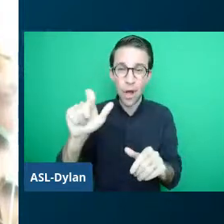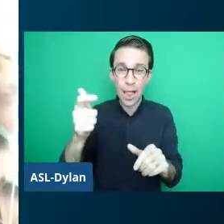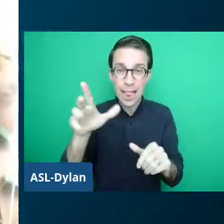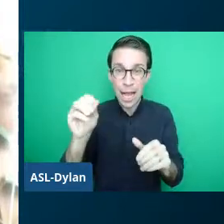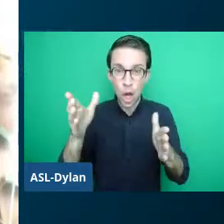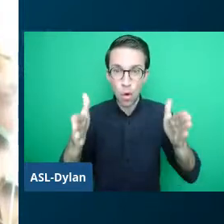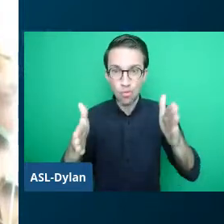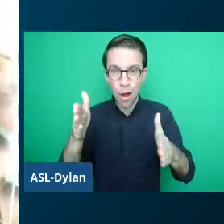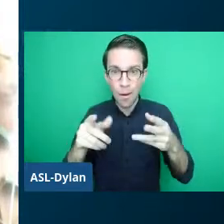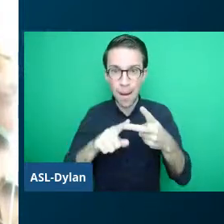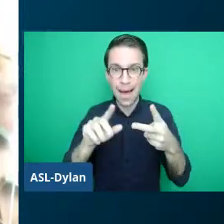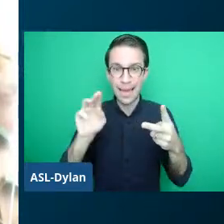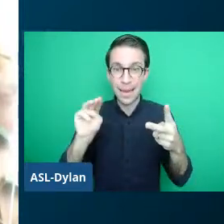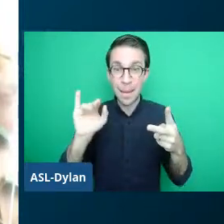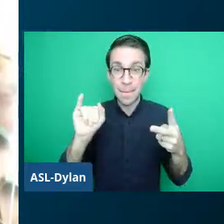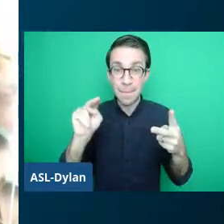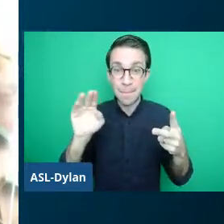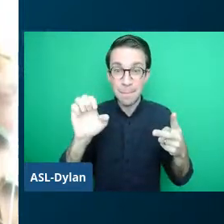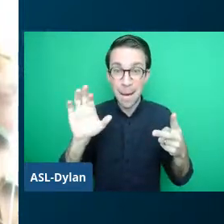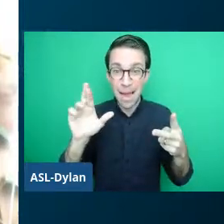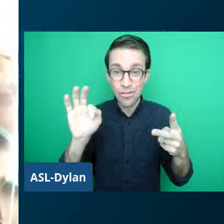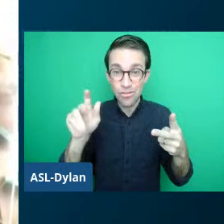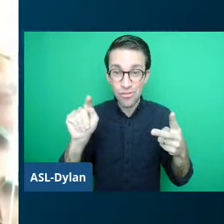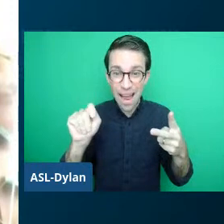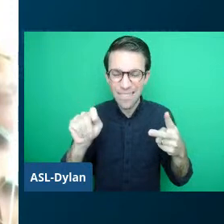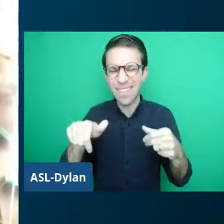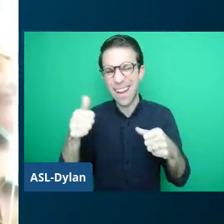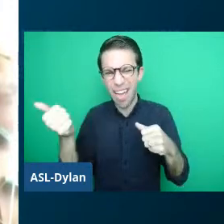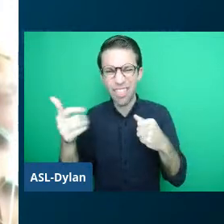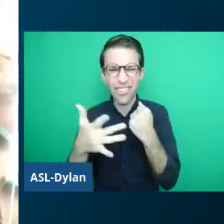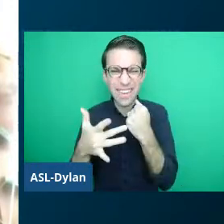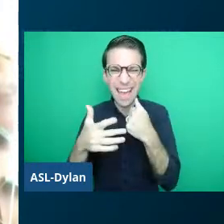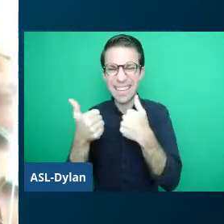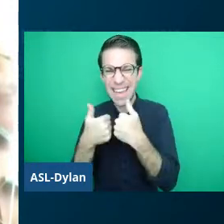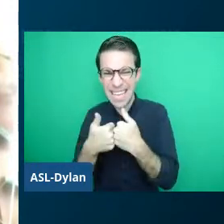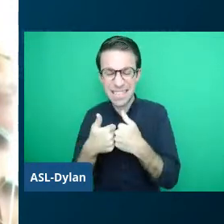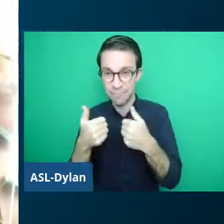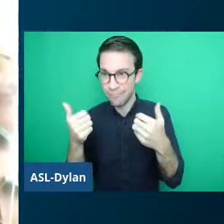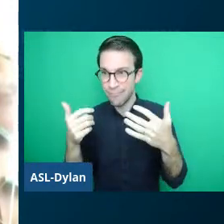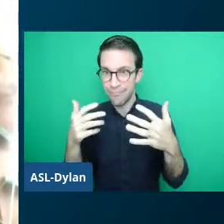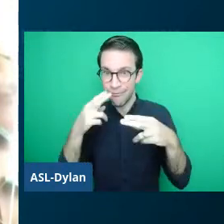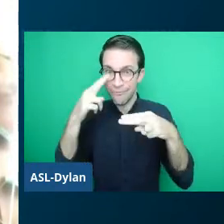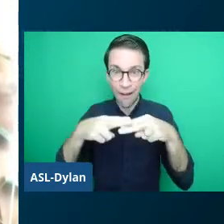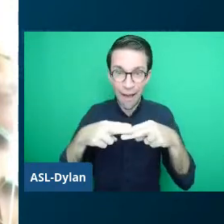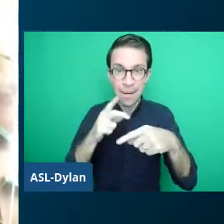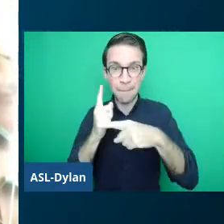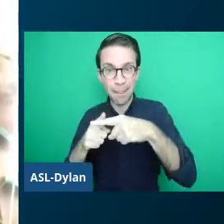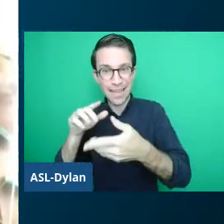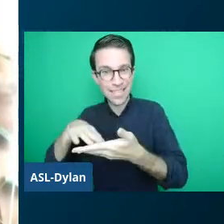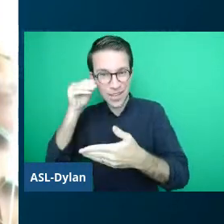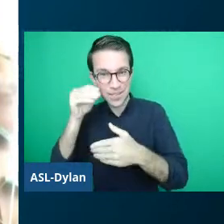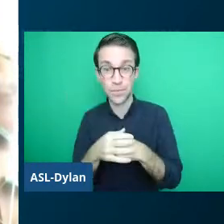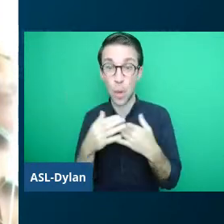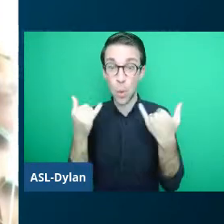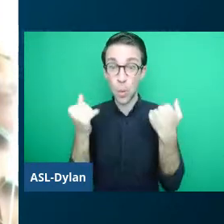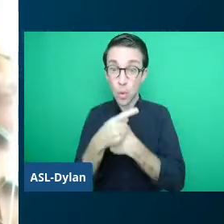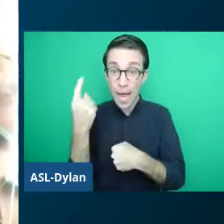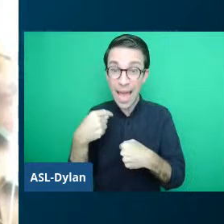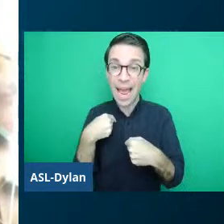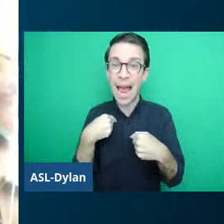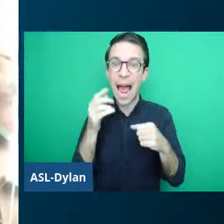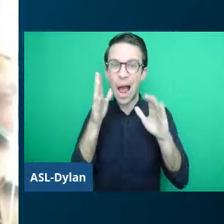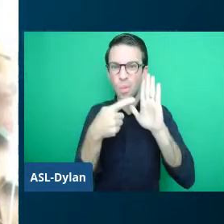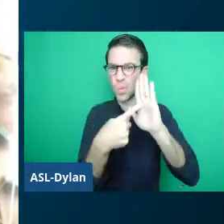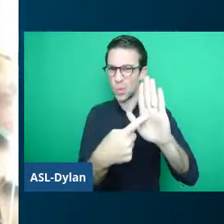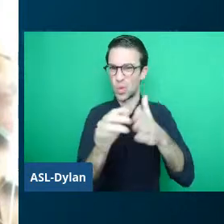Minecraft, and various technologies like that. And today, I have recorded a video of myself making one of my